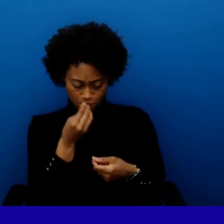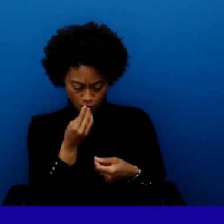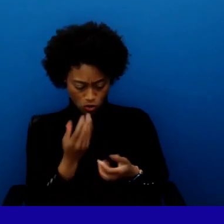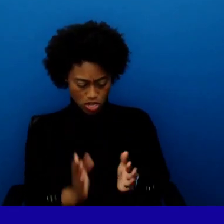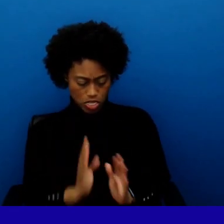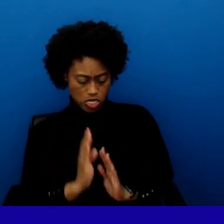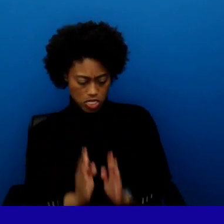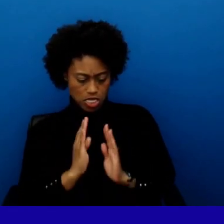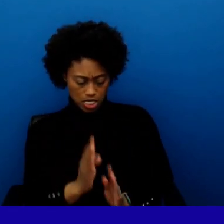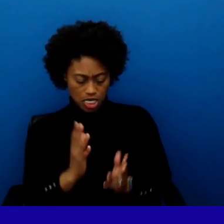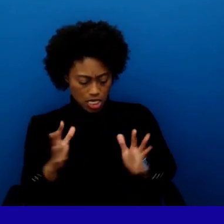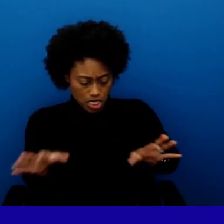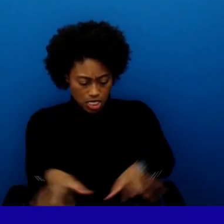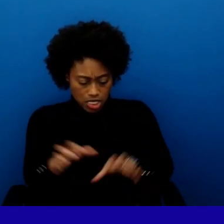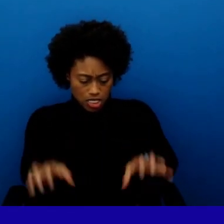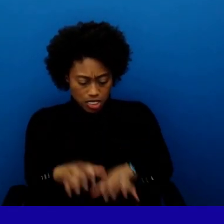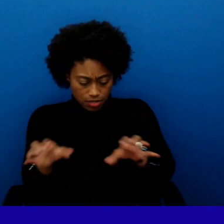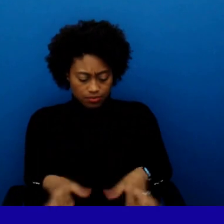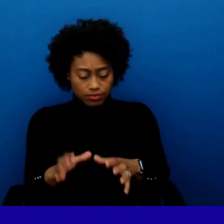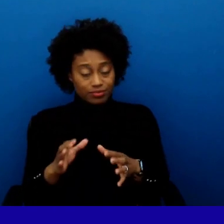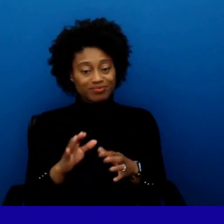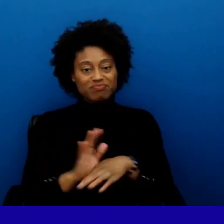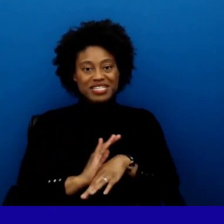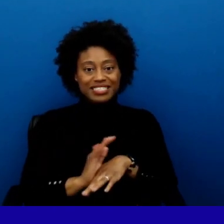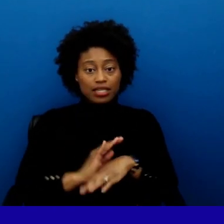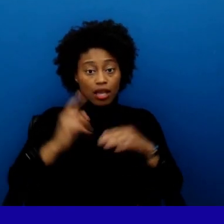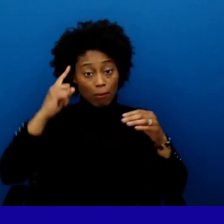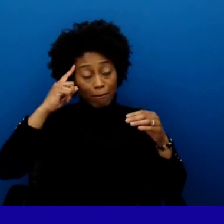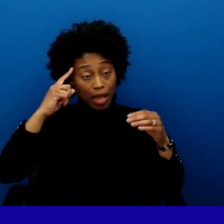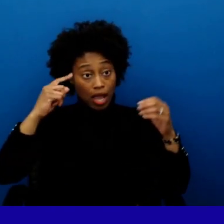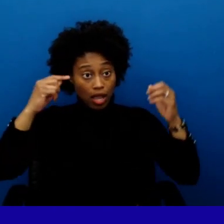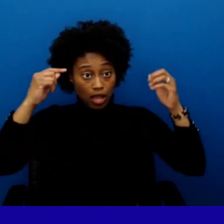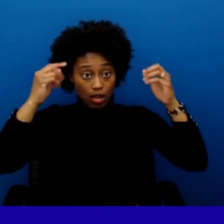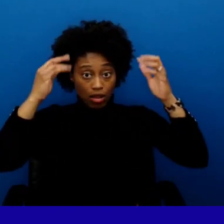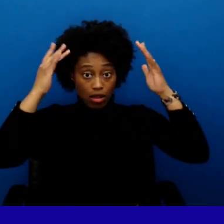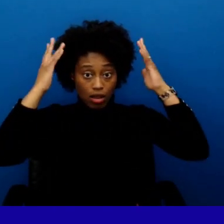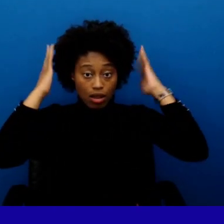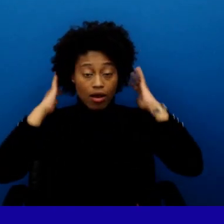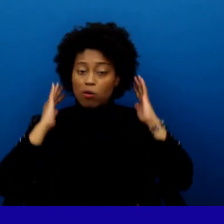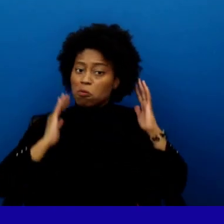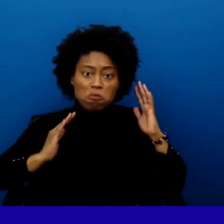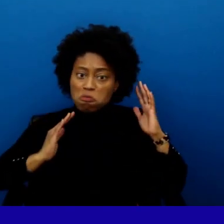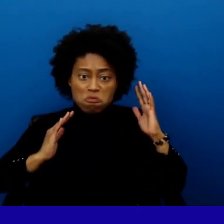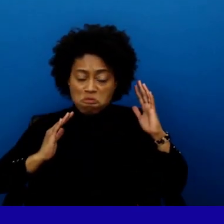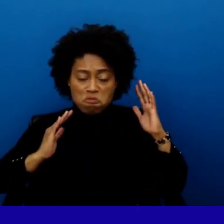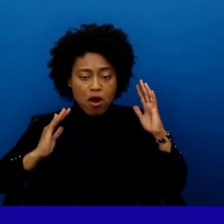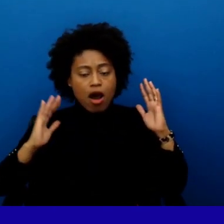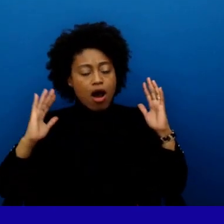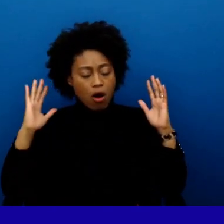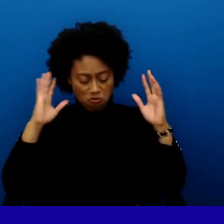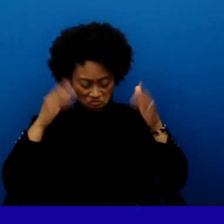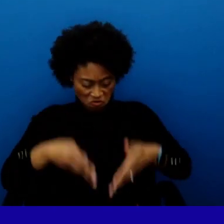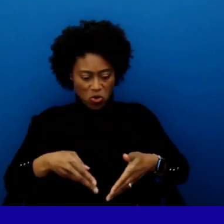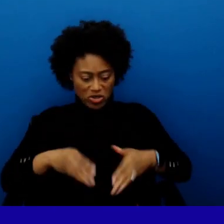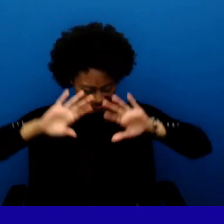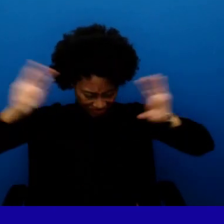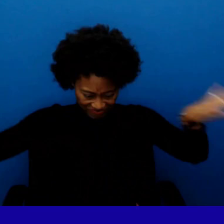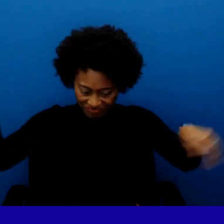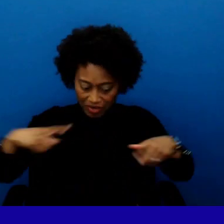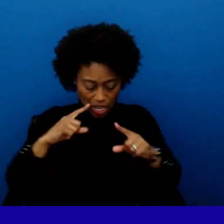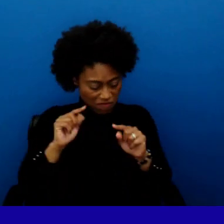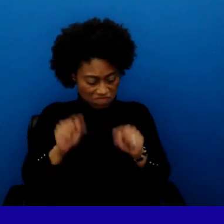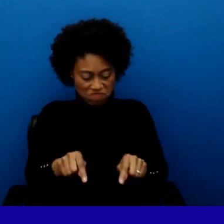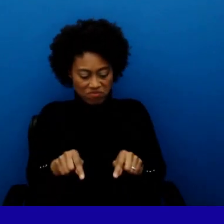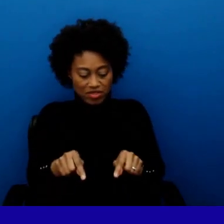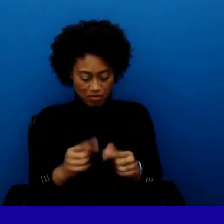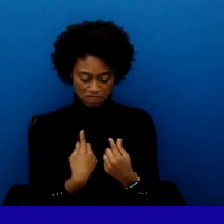And because it is such busy work, it doesn't allow the stress and whatever is triggering my anxiety to